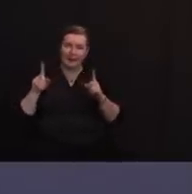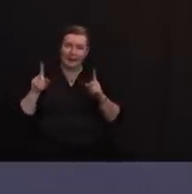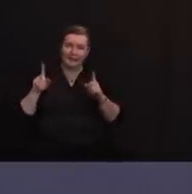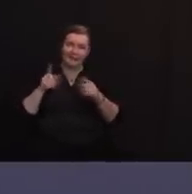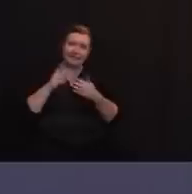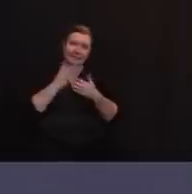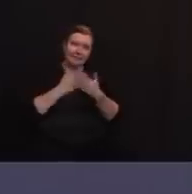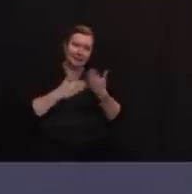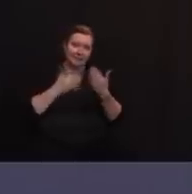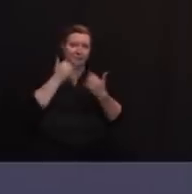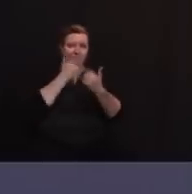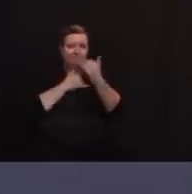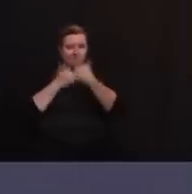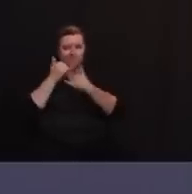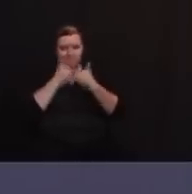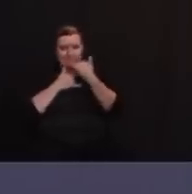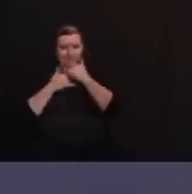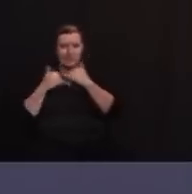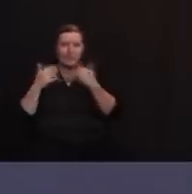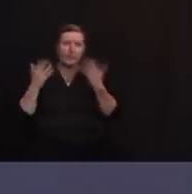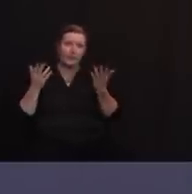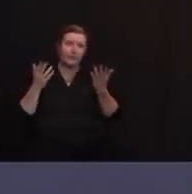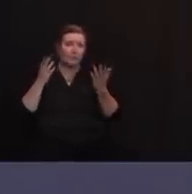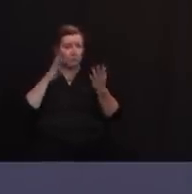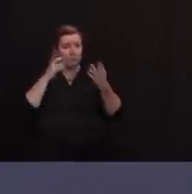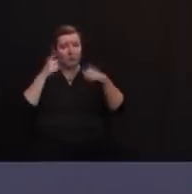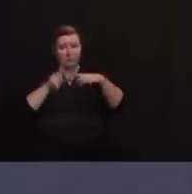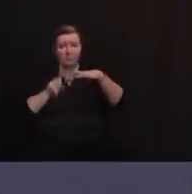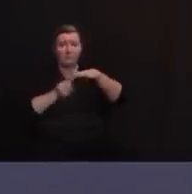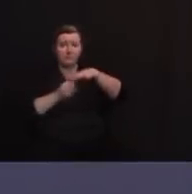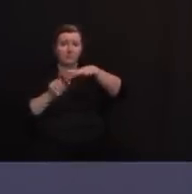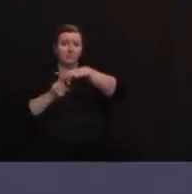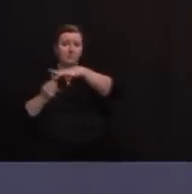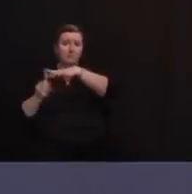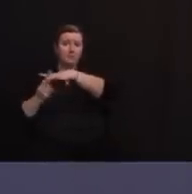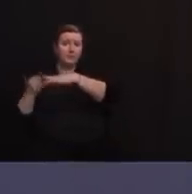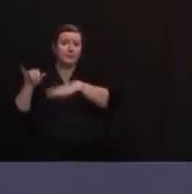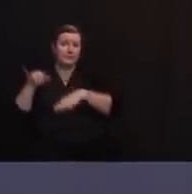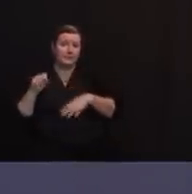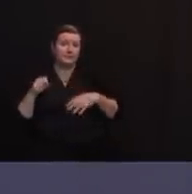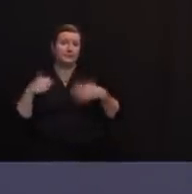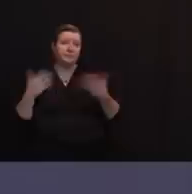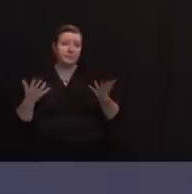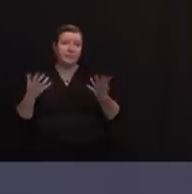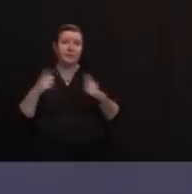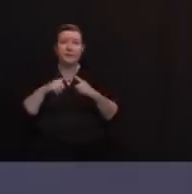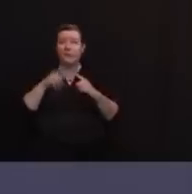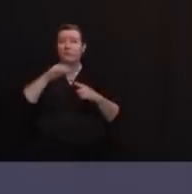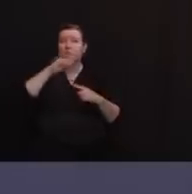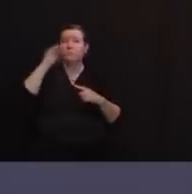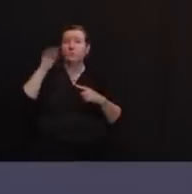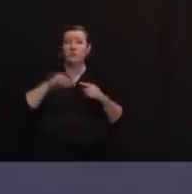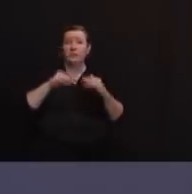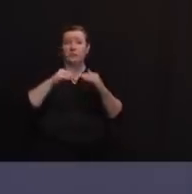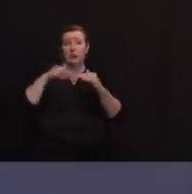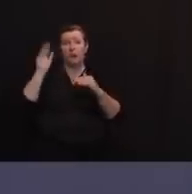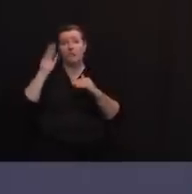practicing without a license, whether or not we're above some bogey of what herd immunity looks